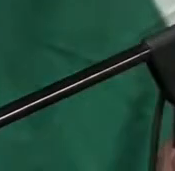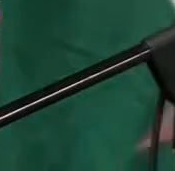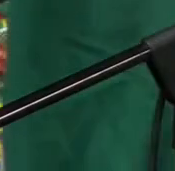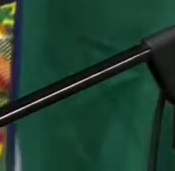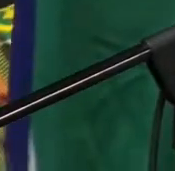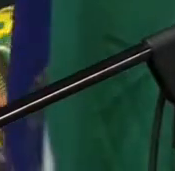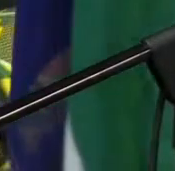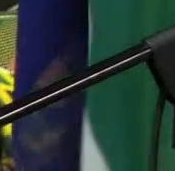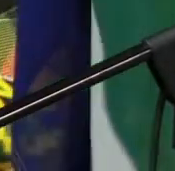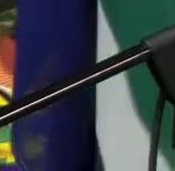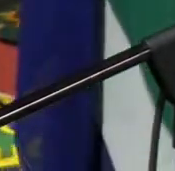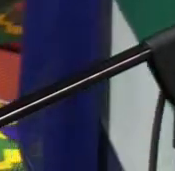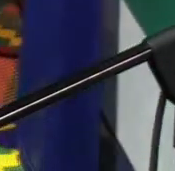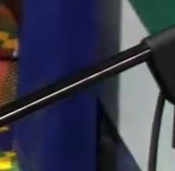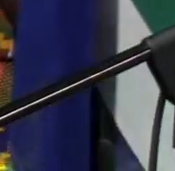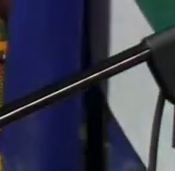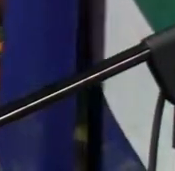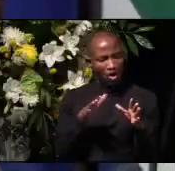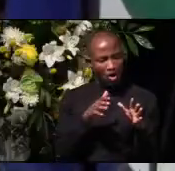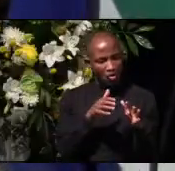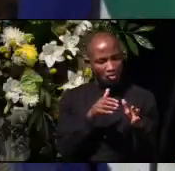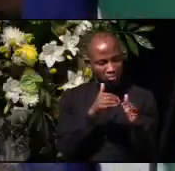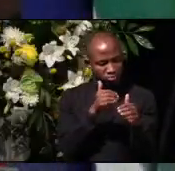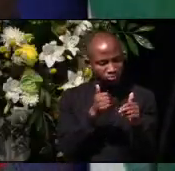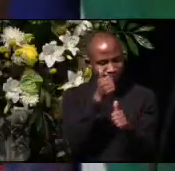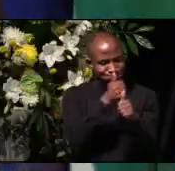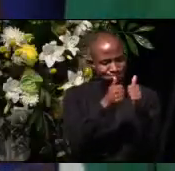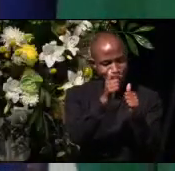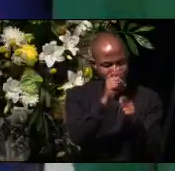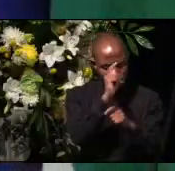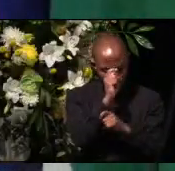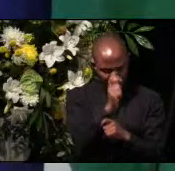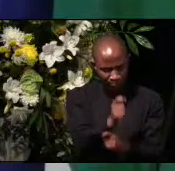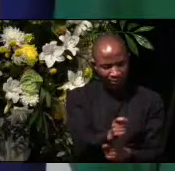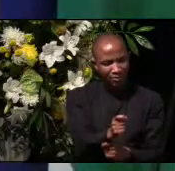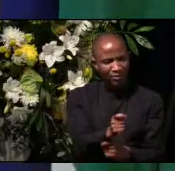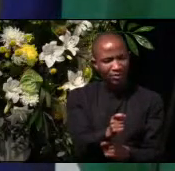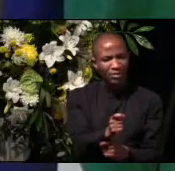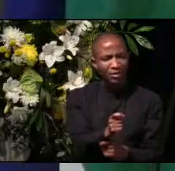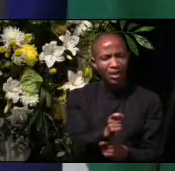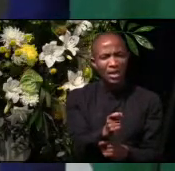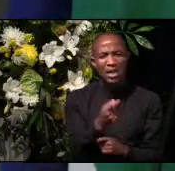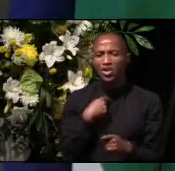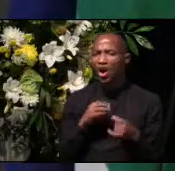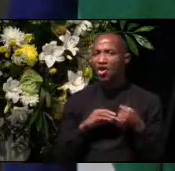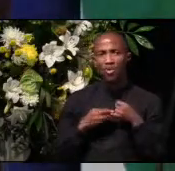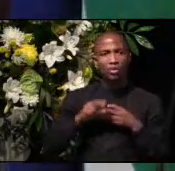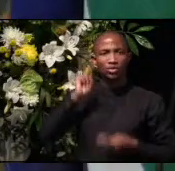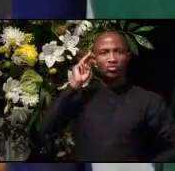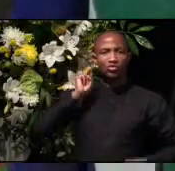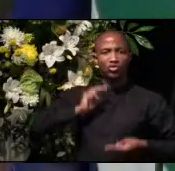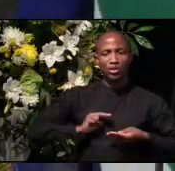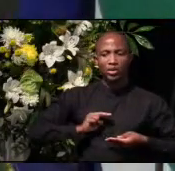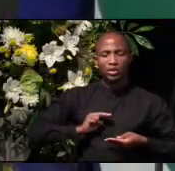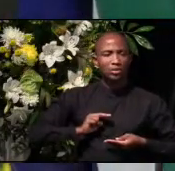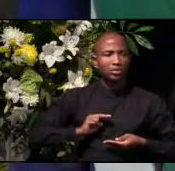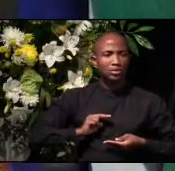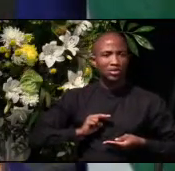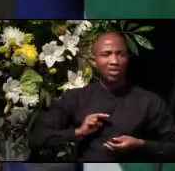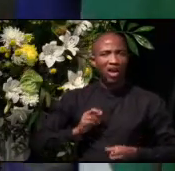all protocols observed I'm going to try and be a bit short